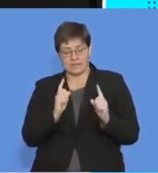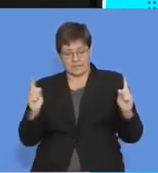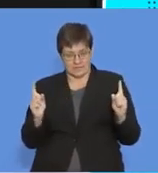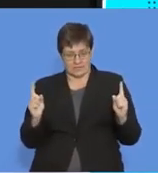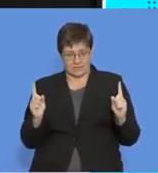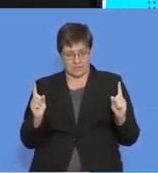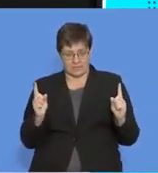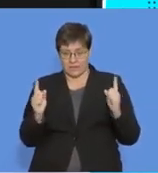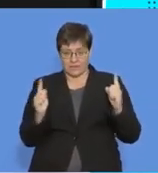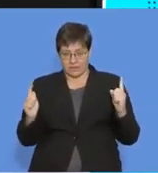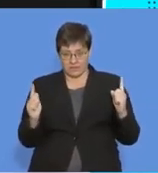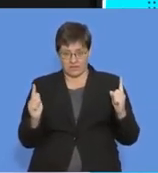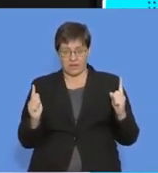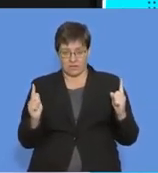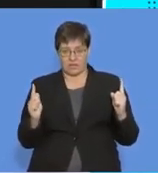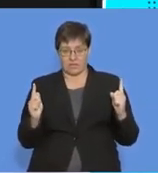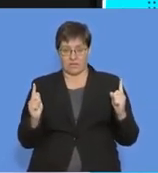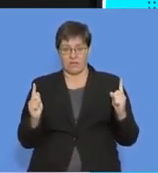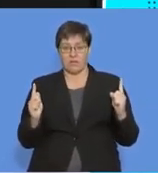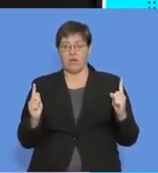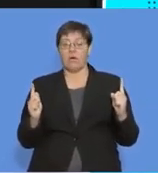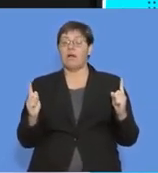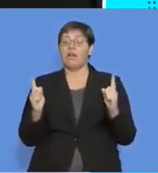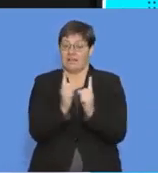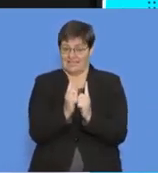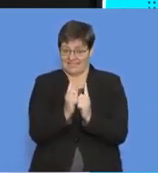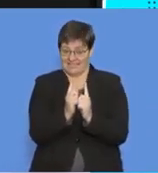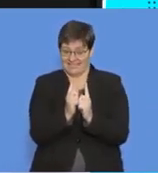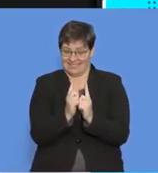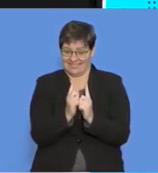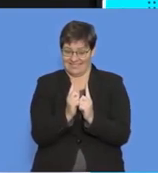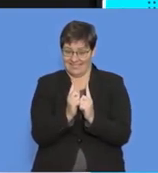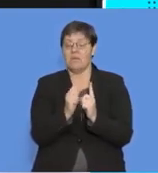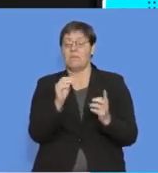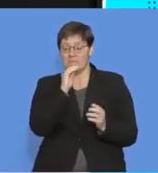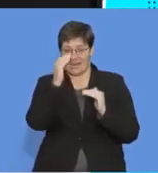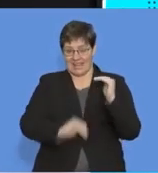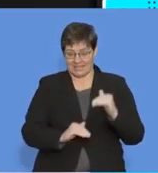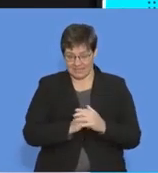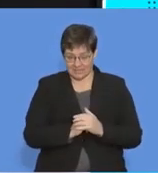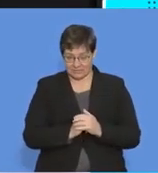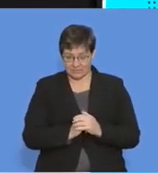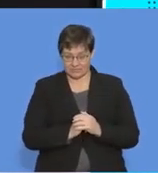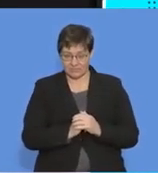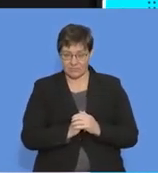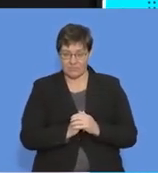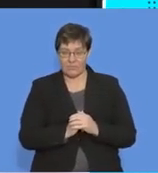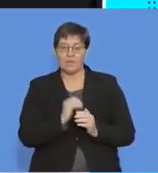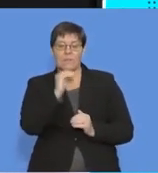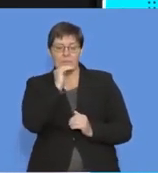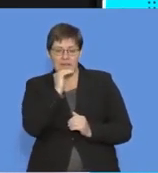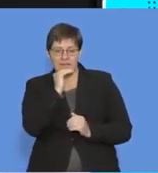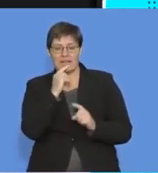distance between those two identical charges was, reduced or decreased, right? So it